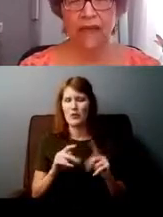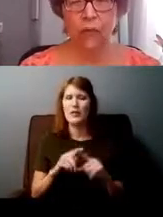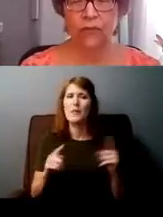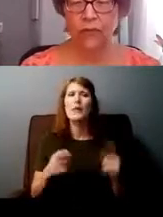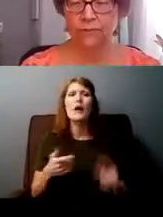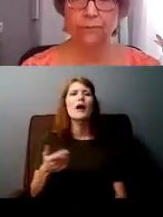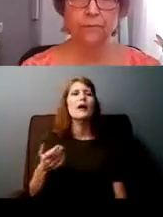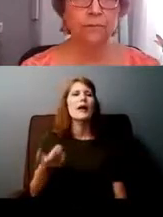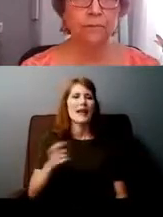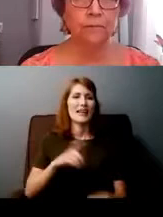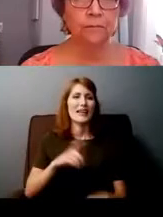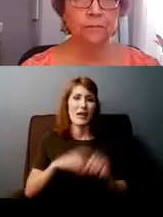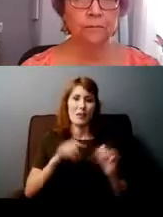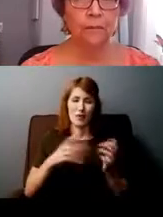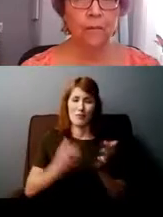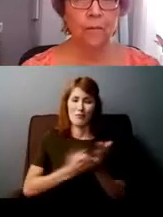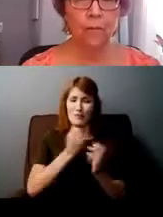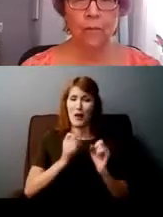really helpful.